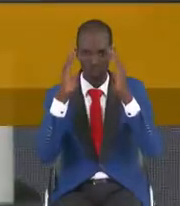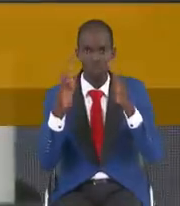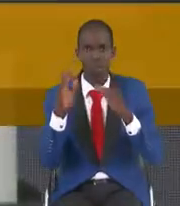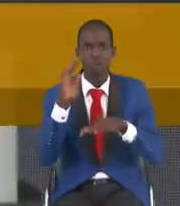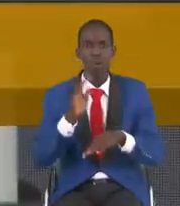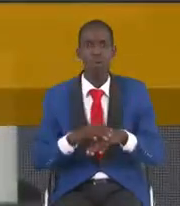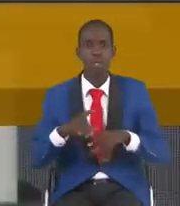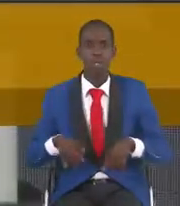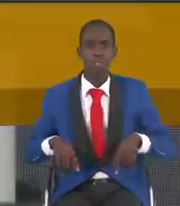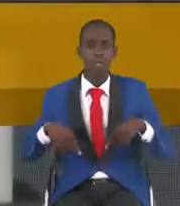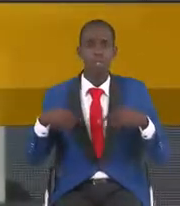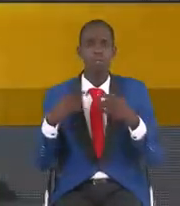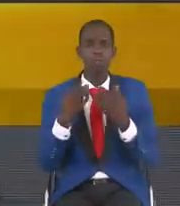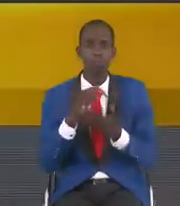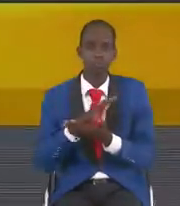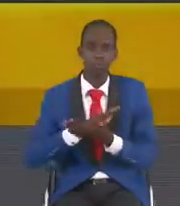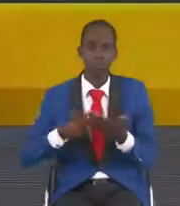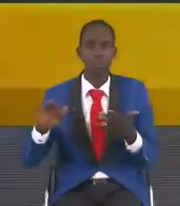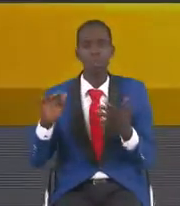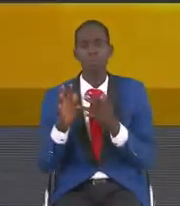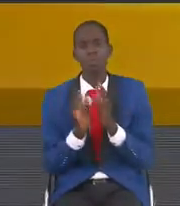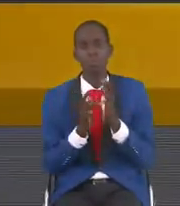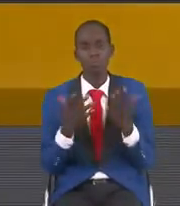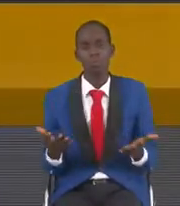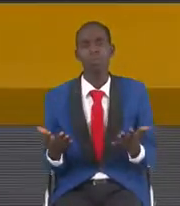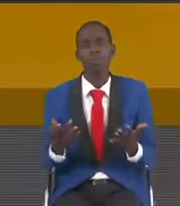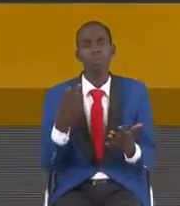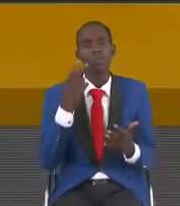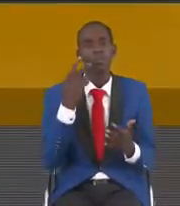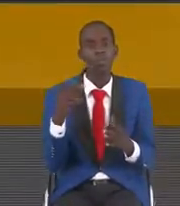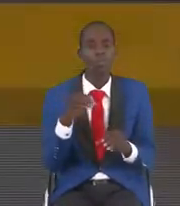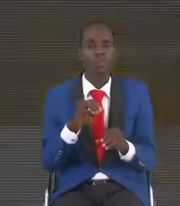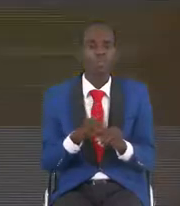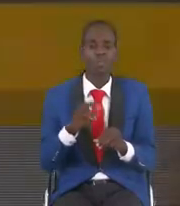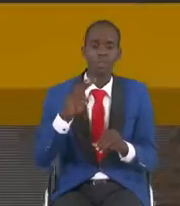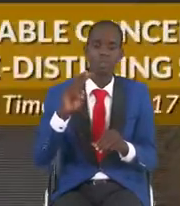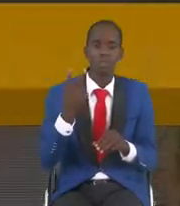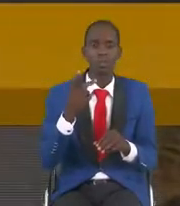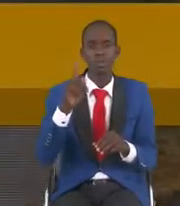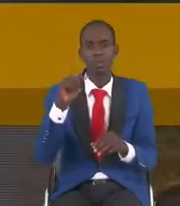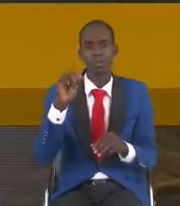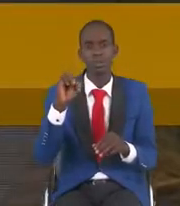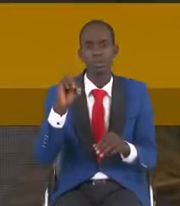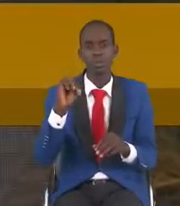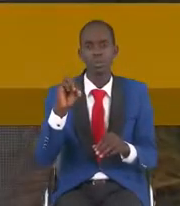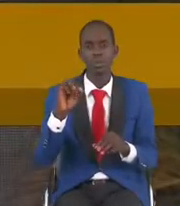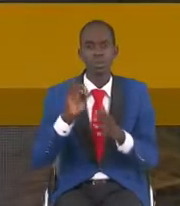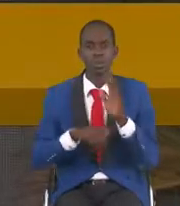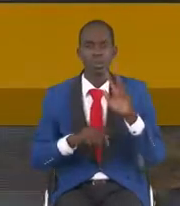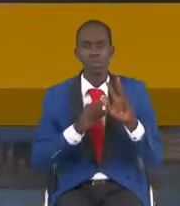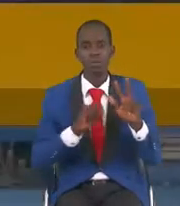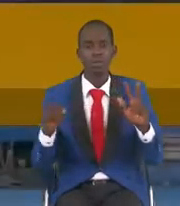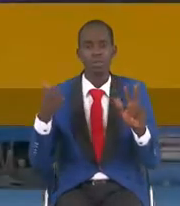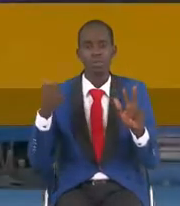life's distilling scripture. We're reading from 2 Timothy chapter 3, and we're reading from verse 15. 2